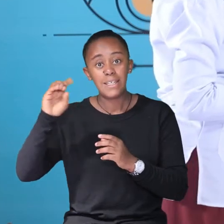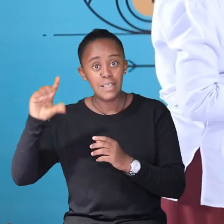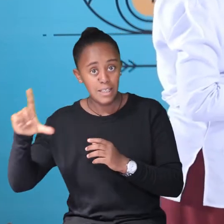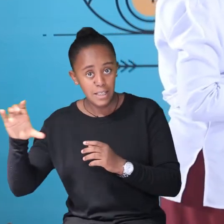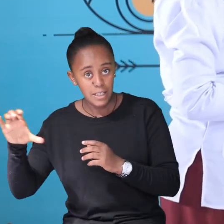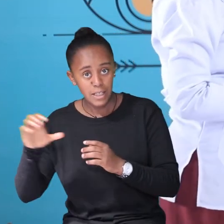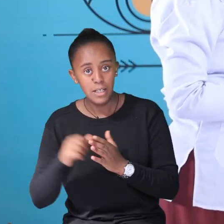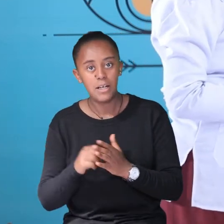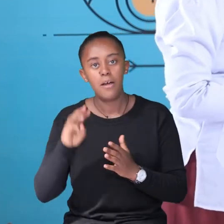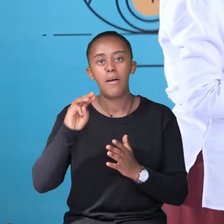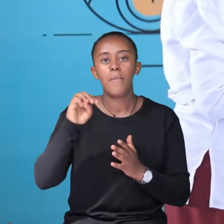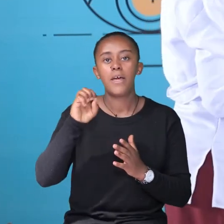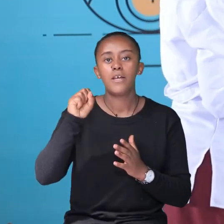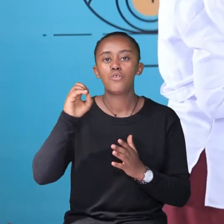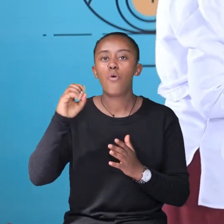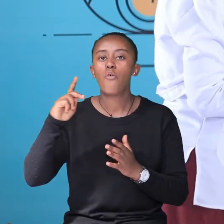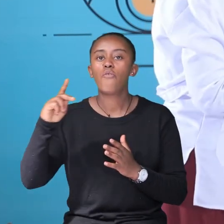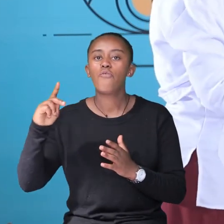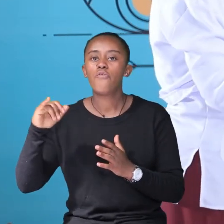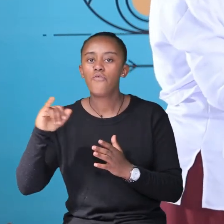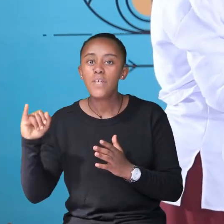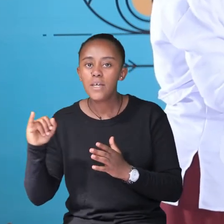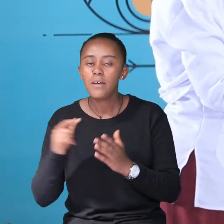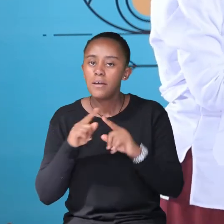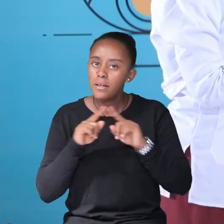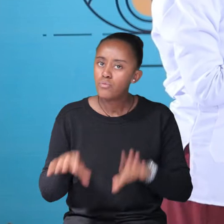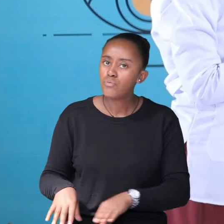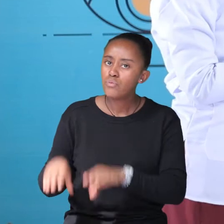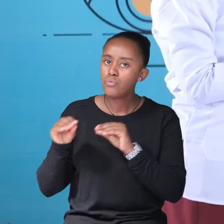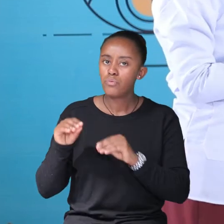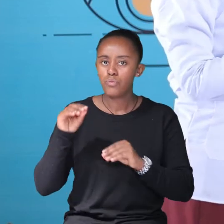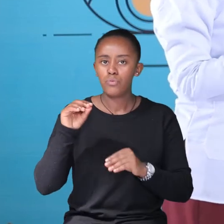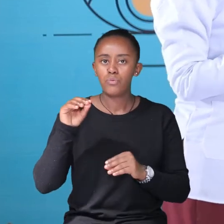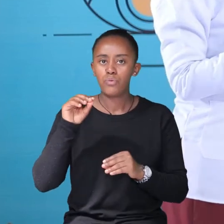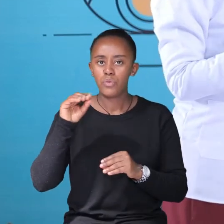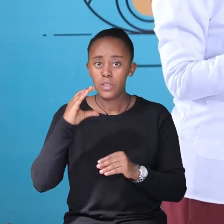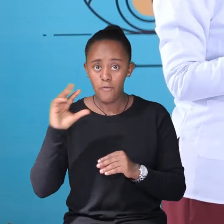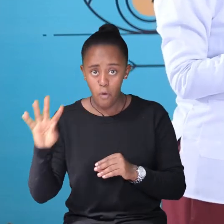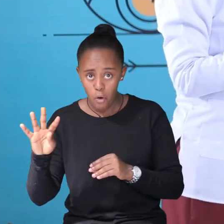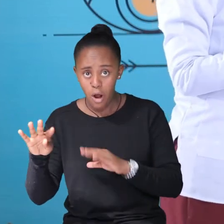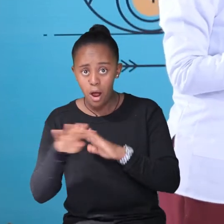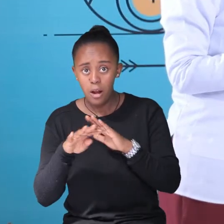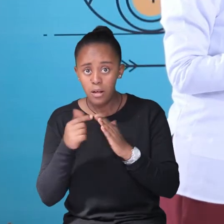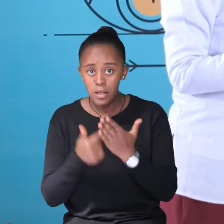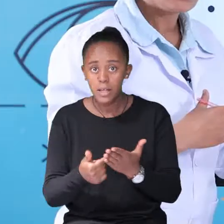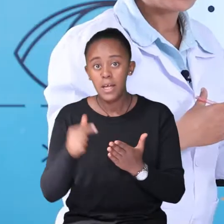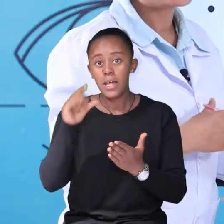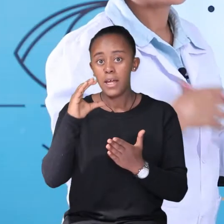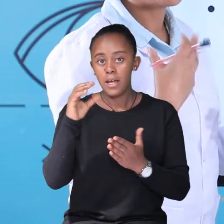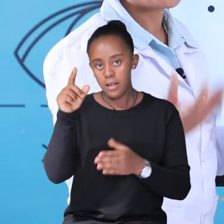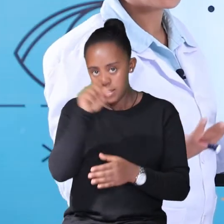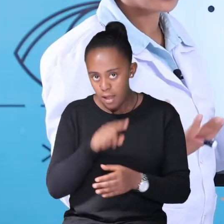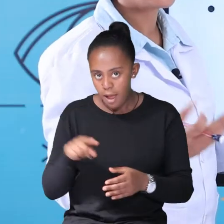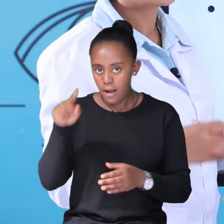occurs in the mesophyll cell. But students, when we look at C4 plants, they undergo Kelvin cycle